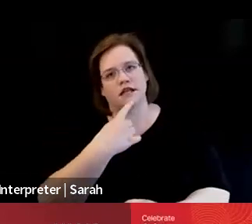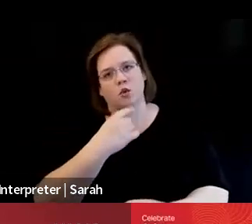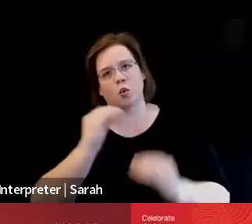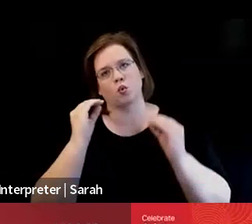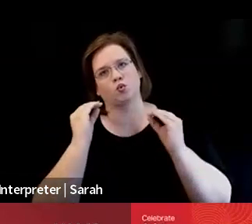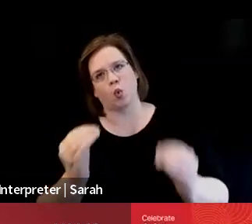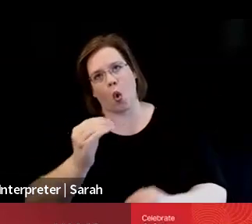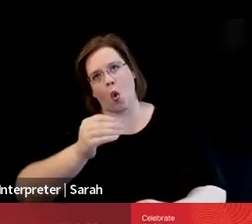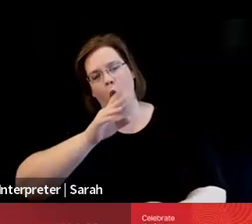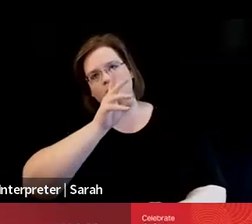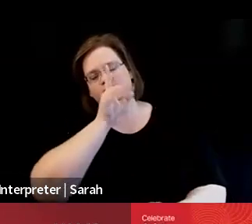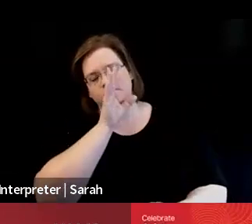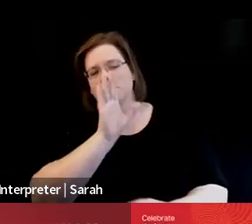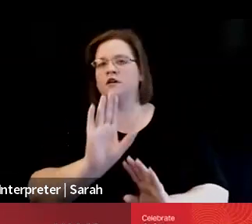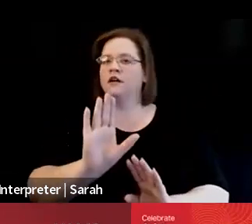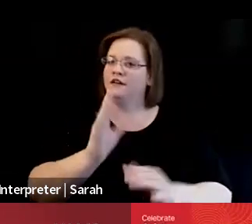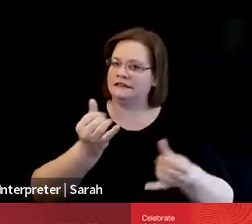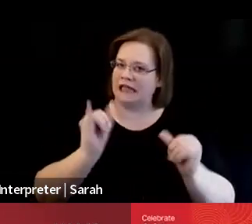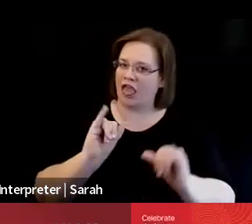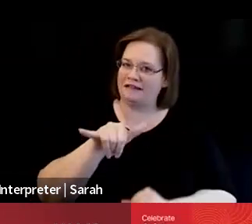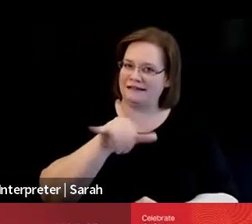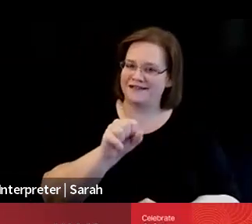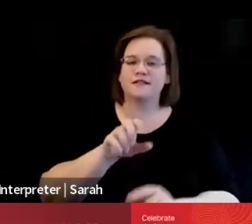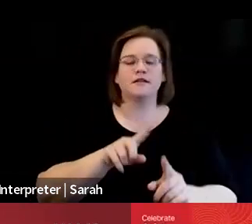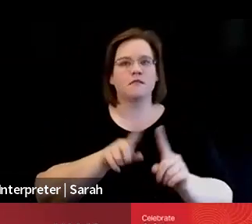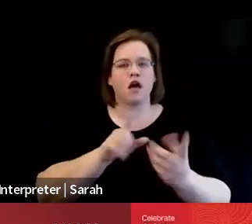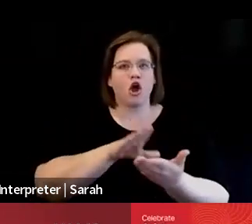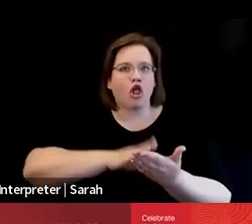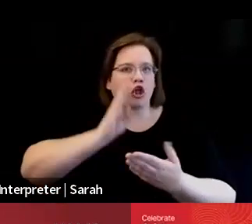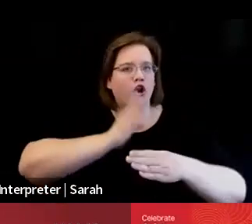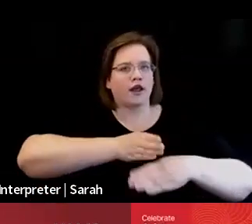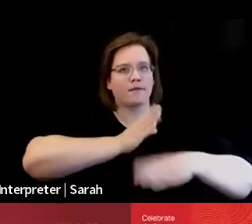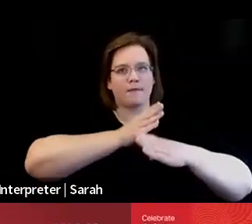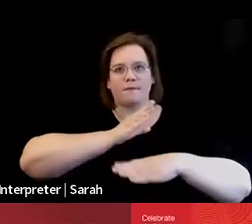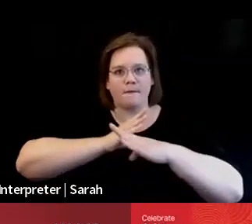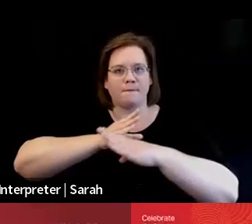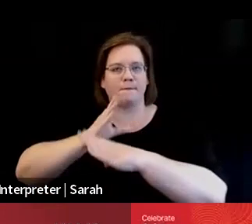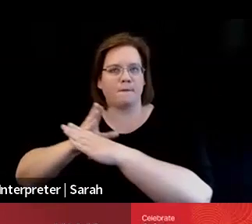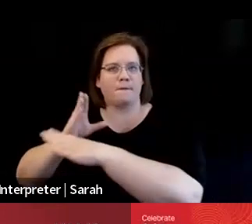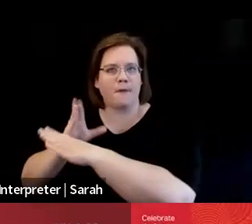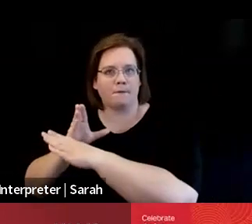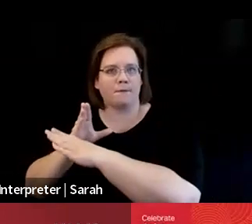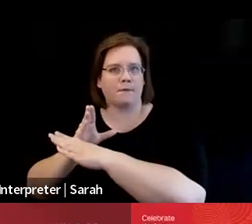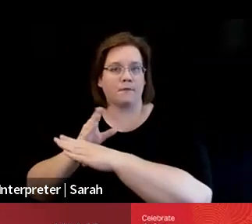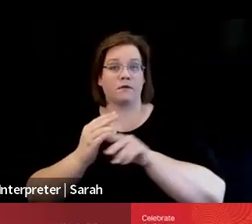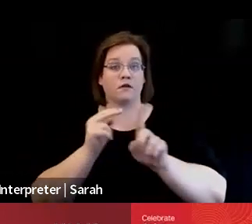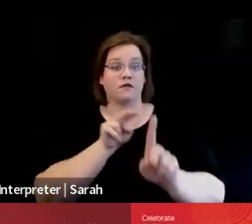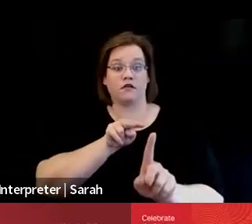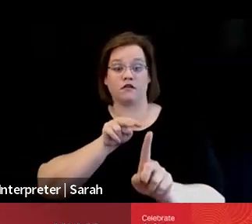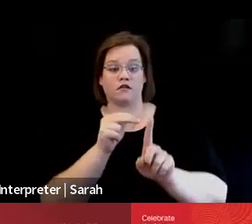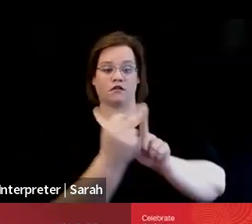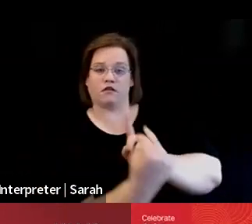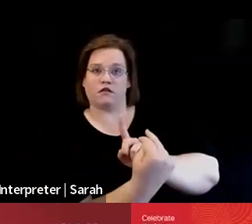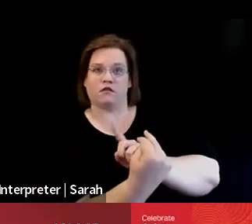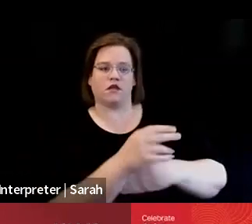we absolutely should, but there are so many learning barriers, right? I mean, and put yourself in the perspective, in the seat of that patient or that caregiver,